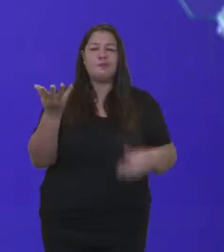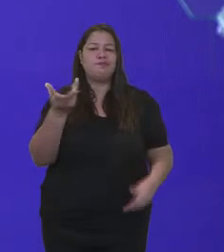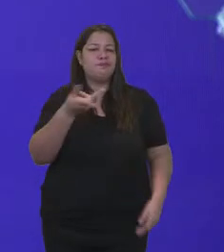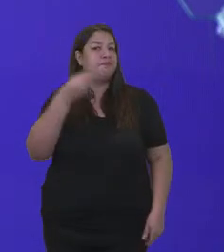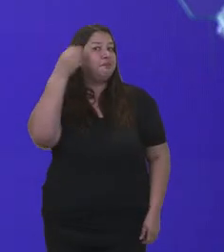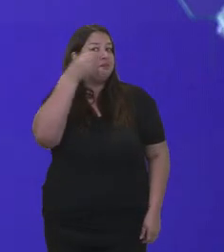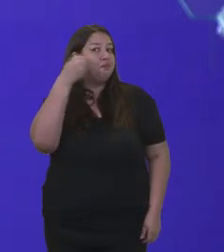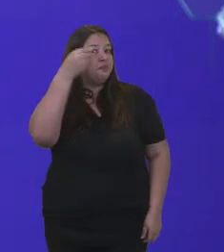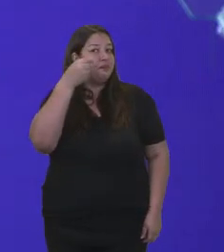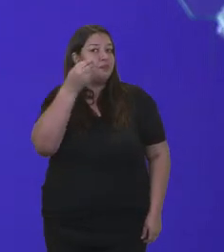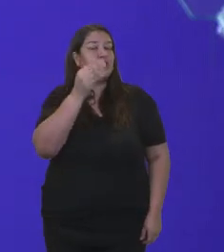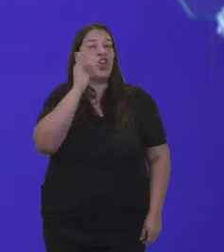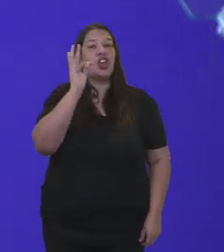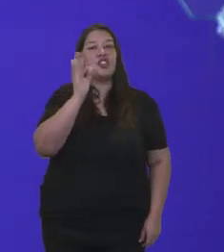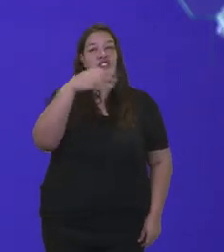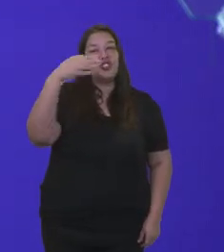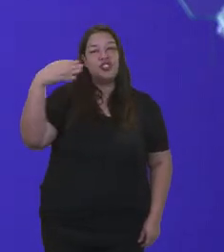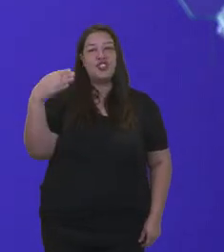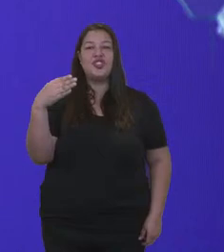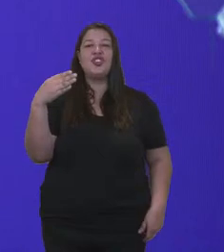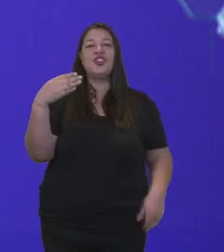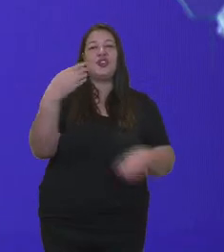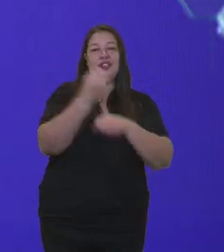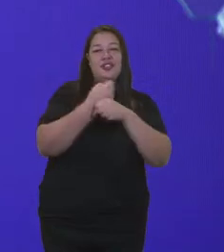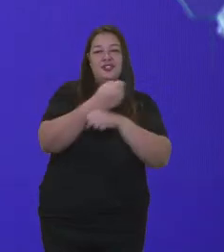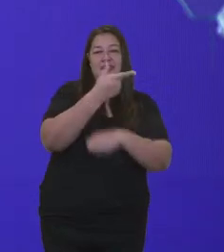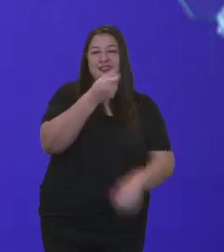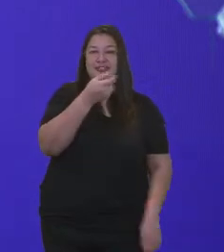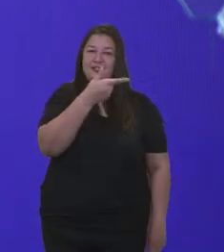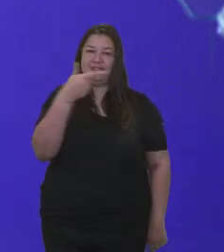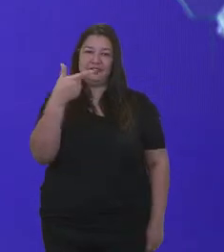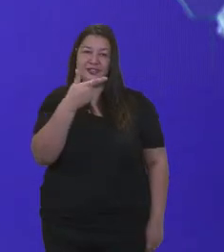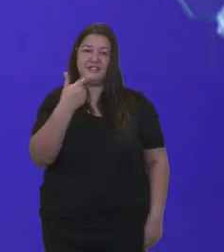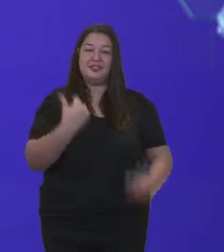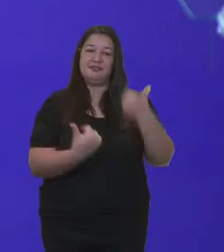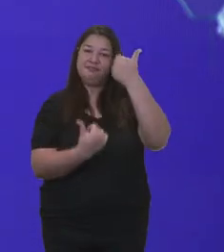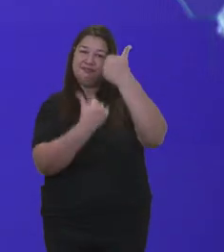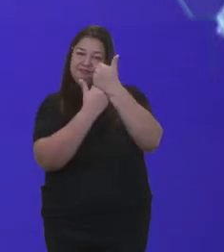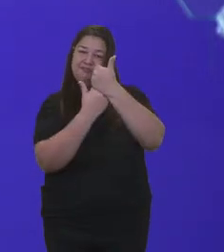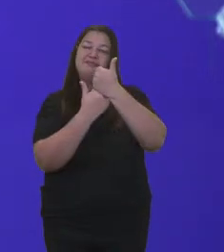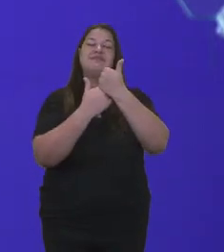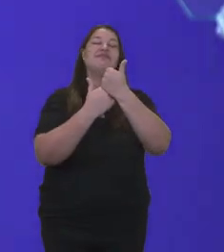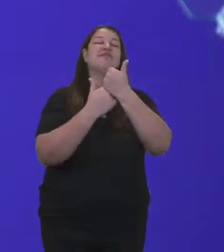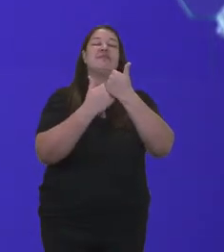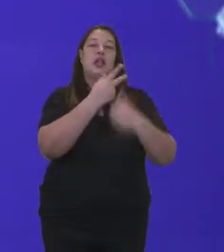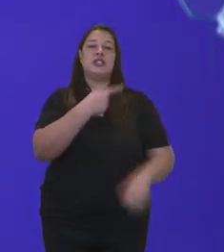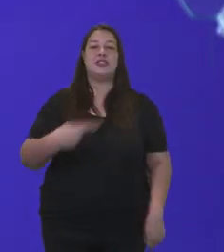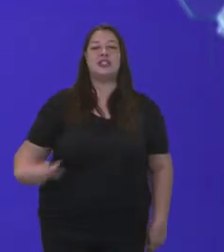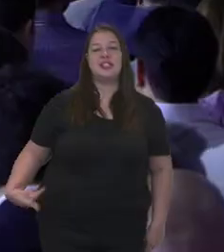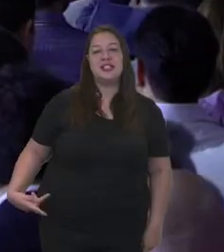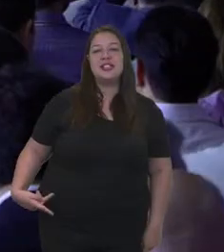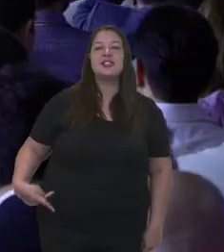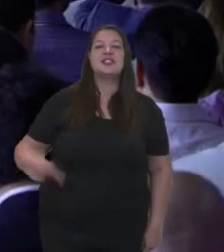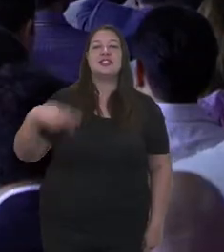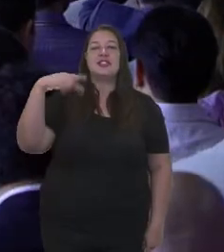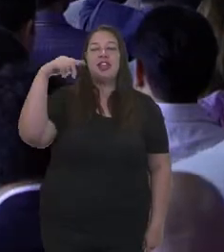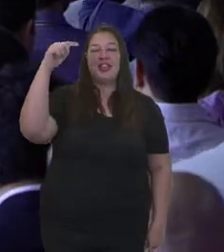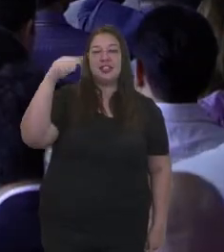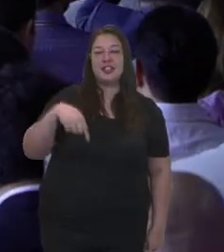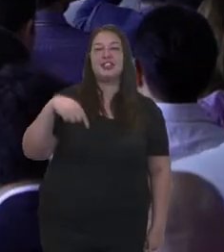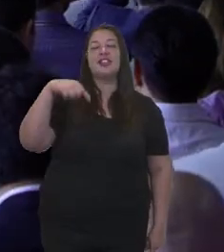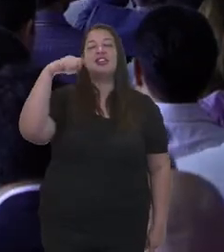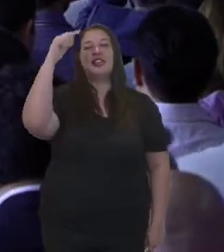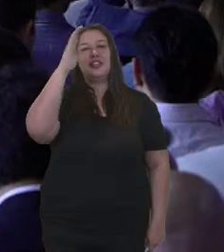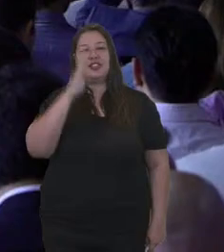experiência, this wonderful experience called Team Talks 2022. Our Vice President of People and Culture and Organization of Team